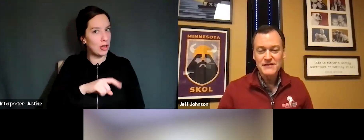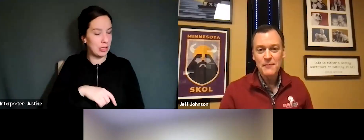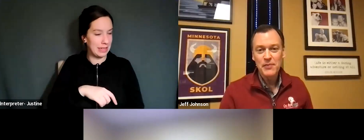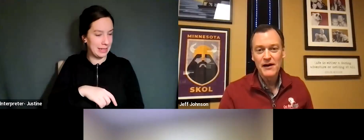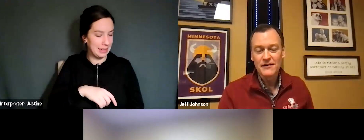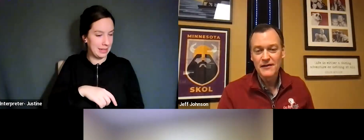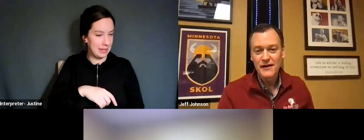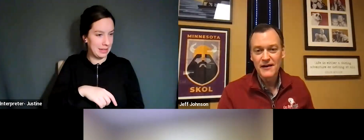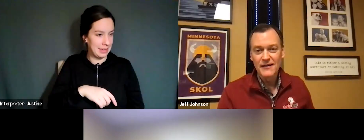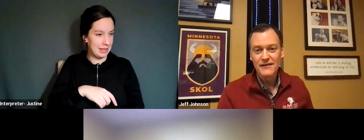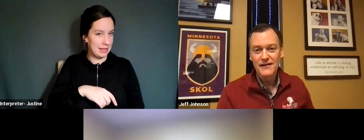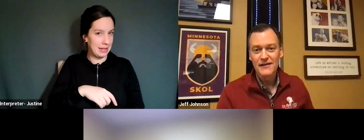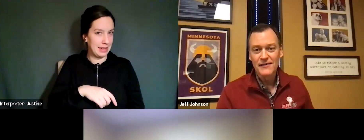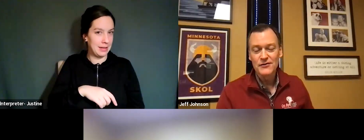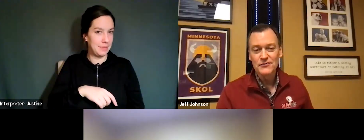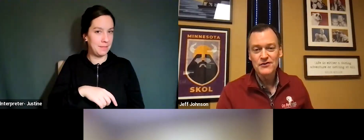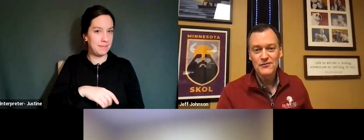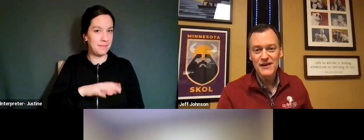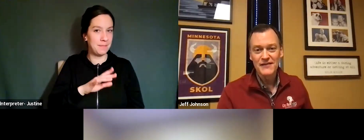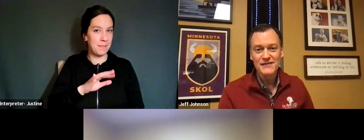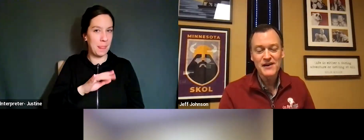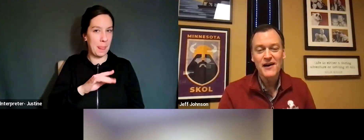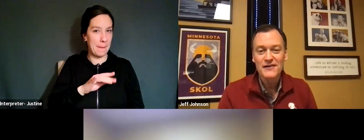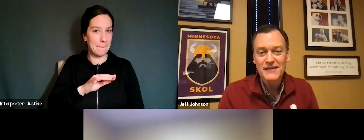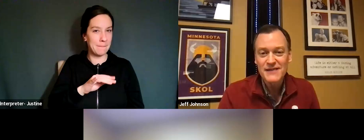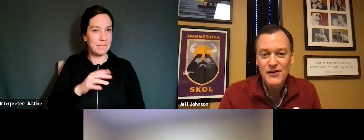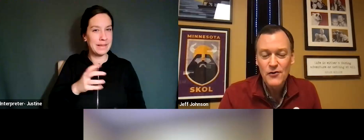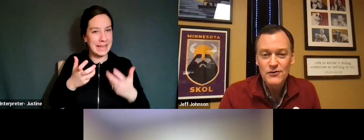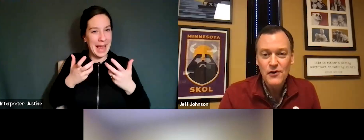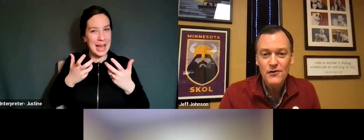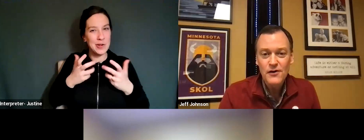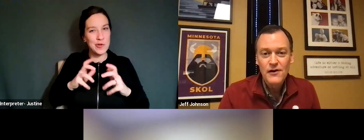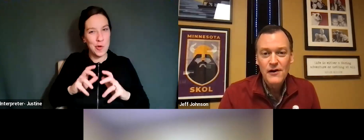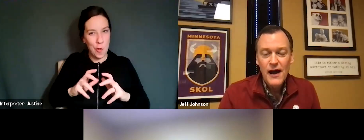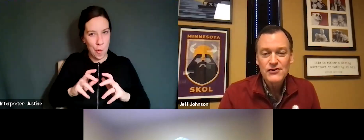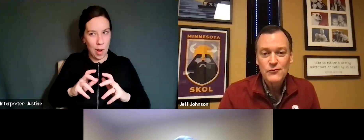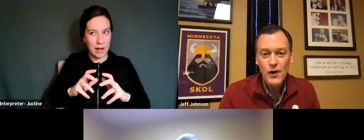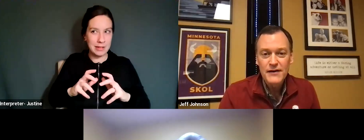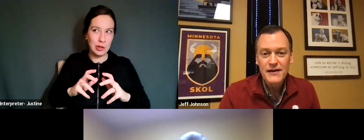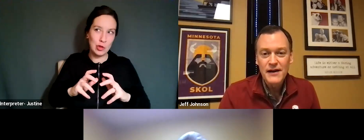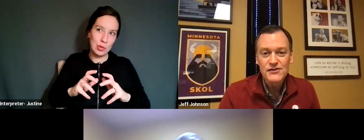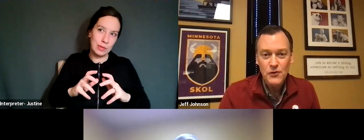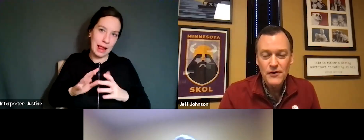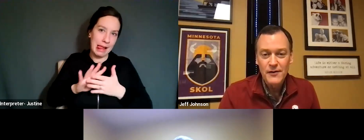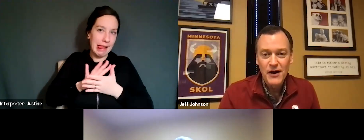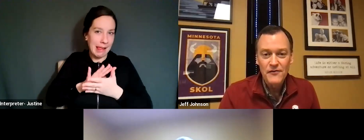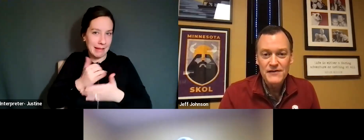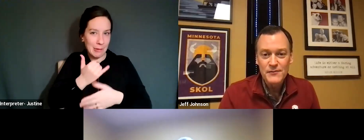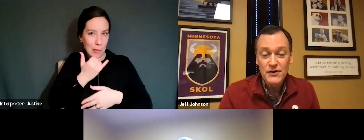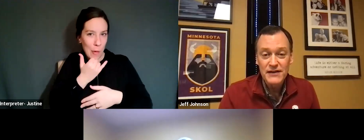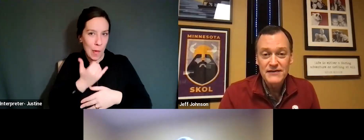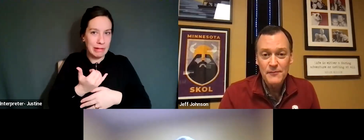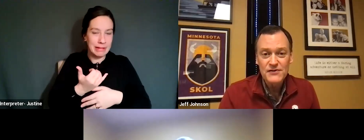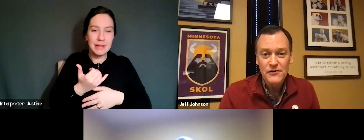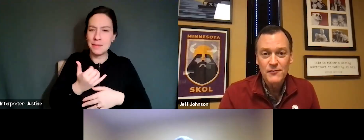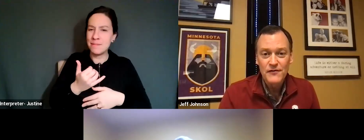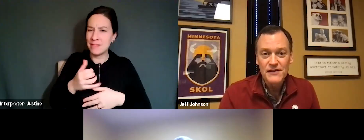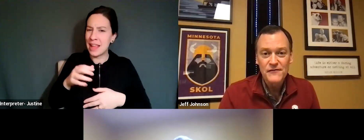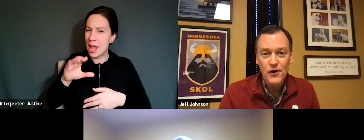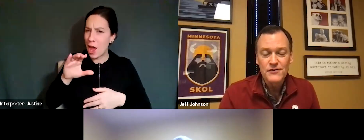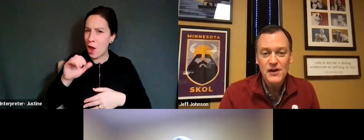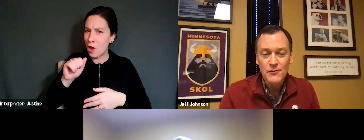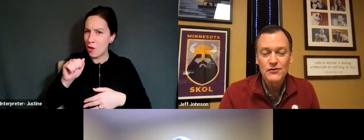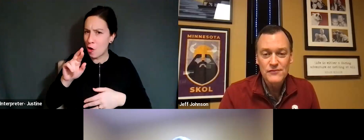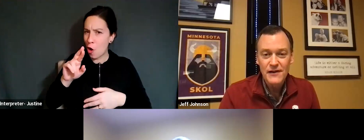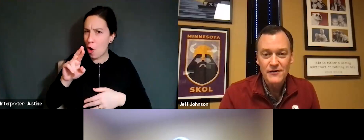I won't step on your toes on this, Karen, because I know you are actually writing a story about this, a pretty in-depth story about